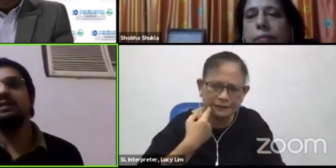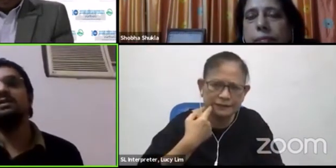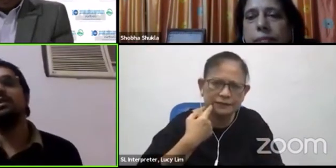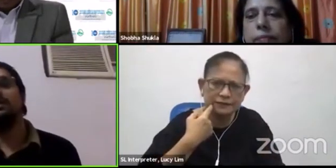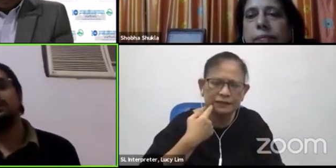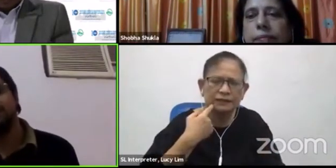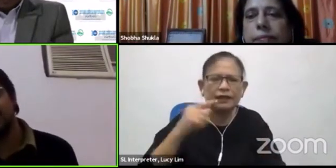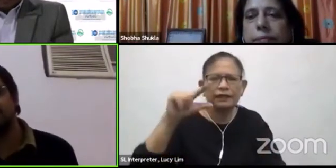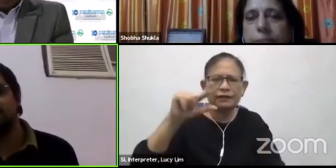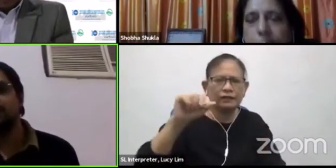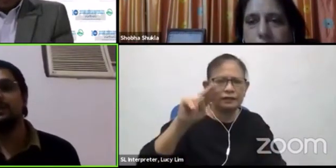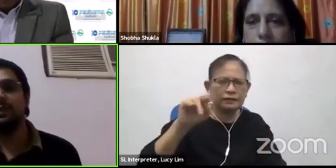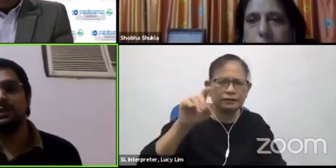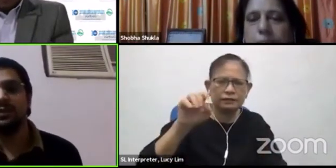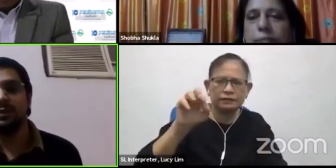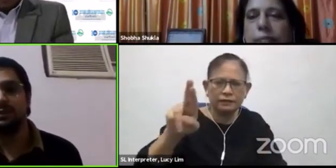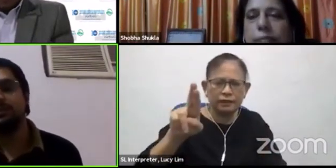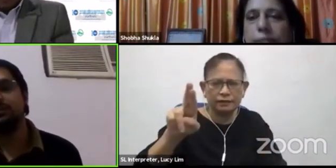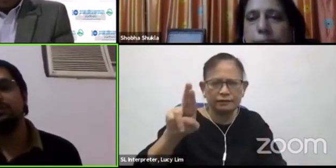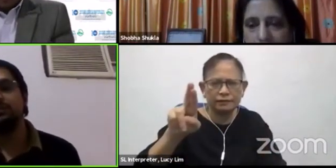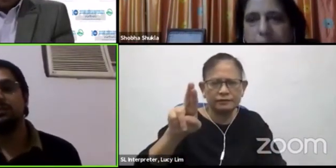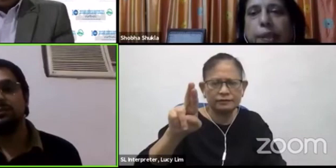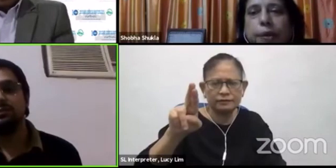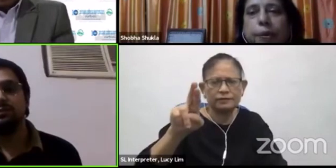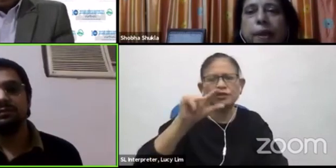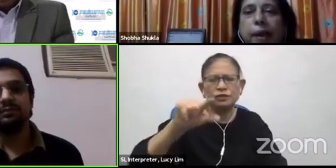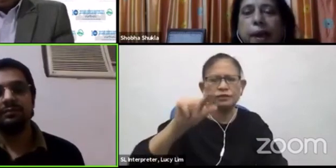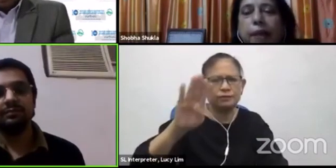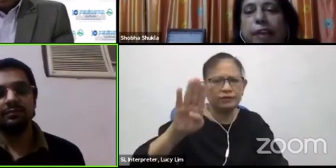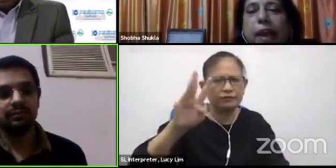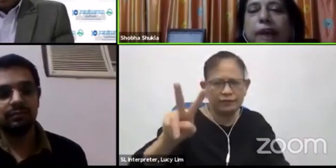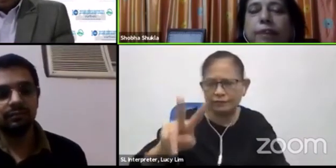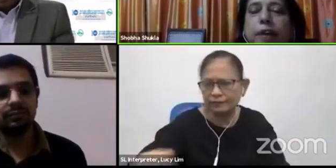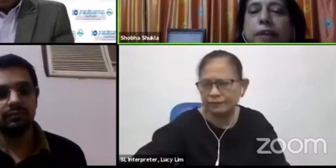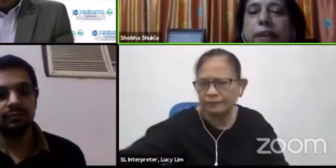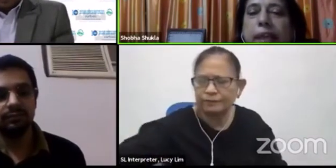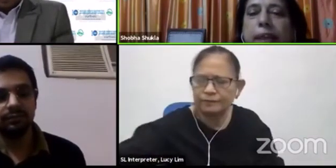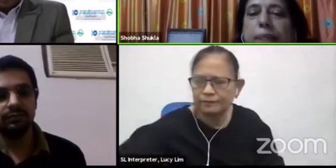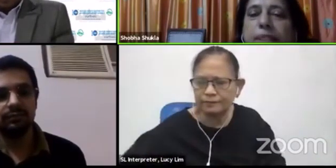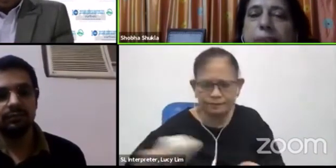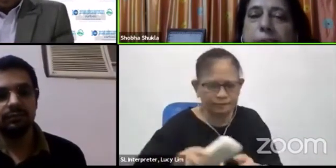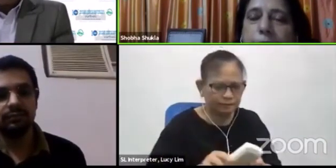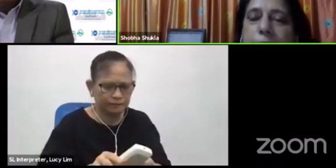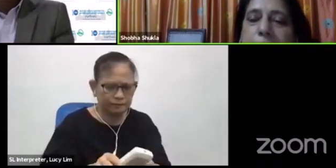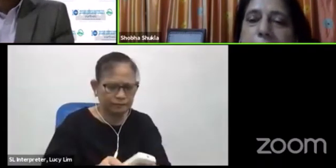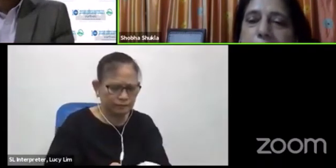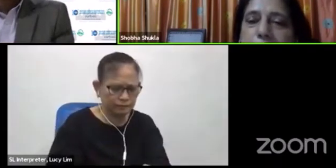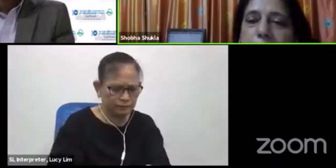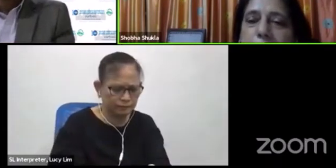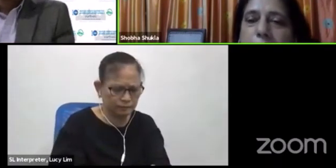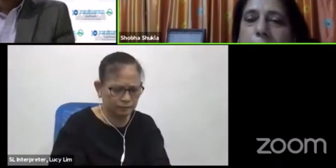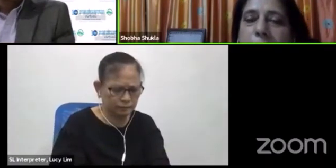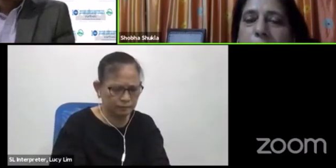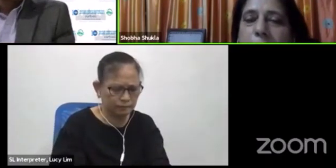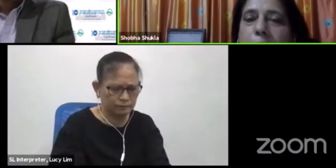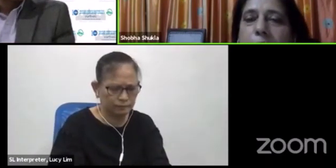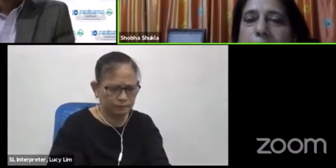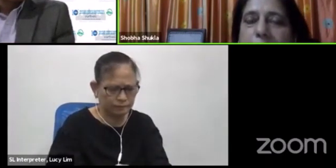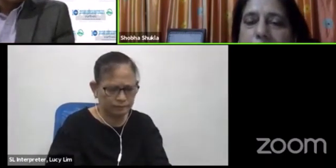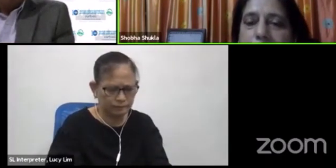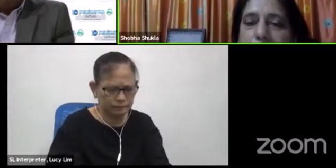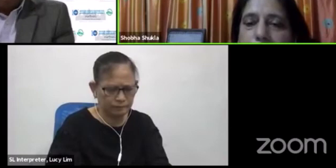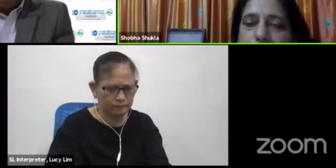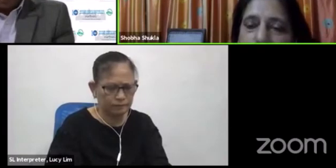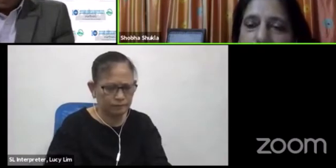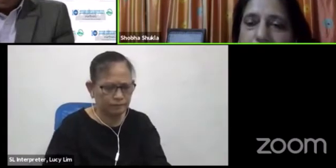gender-based violence, in context of masculinities also. Thank you. We have Dr. Neelam Singh from Vatsalya, who is in the